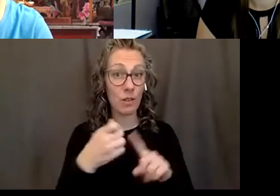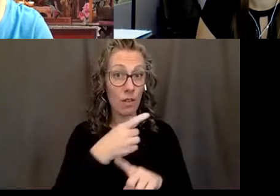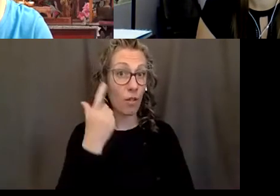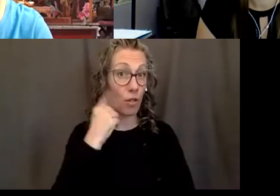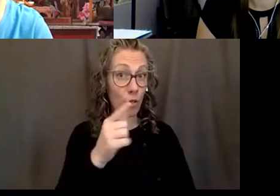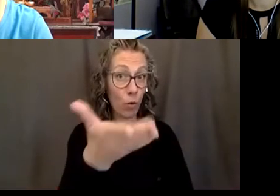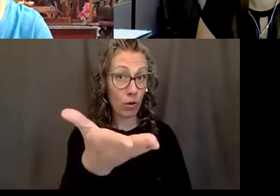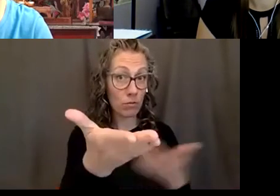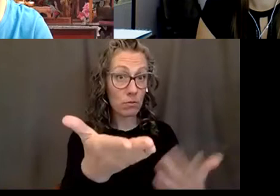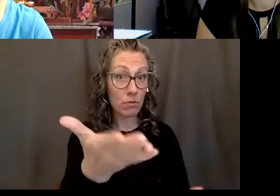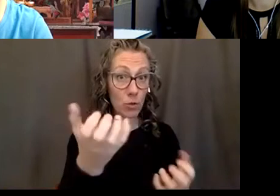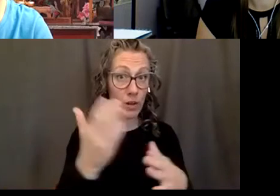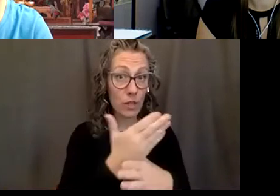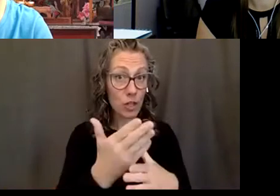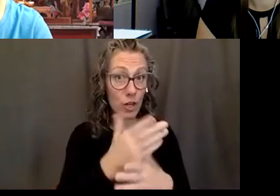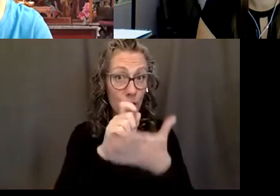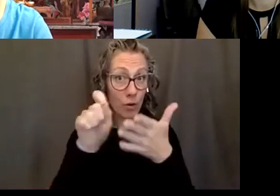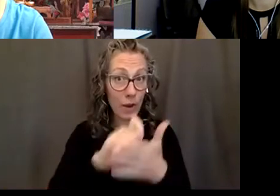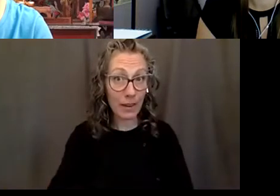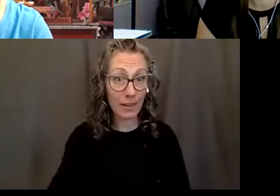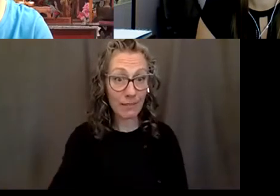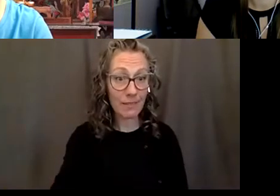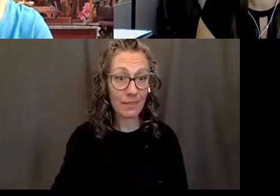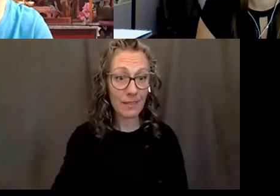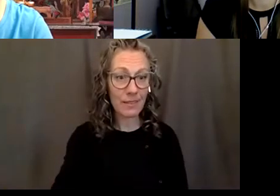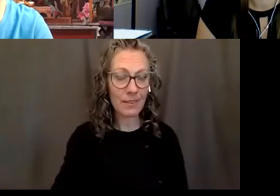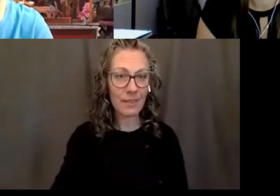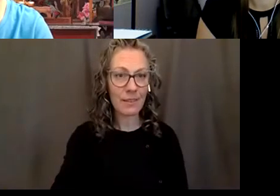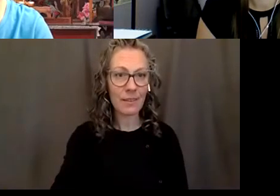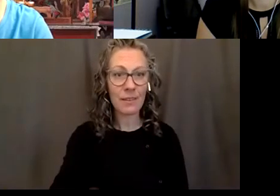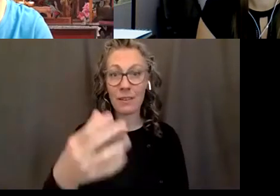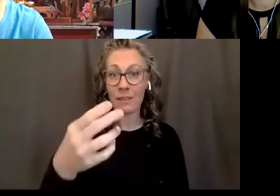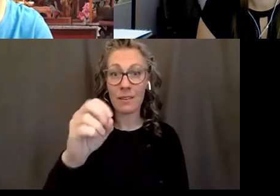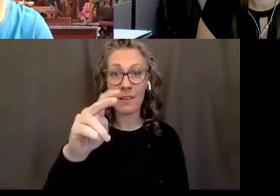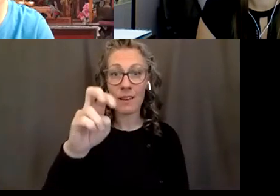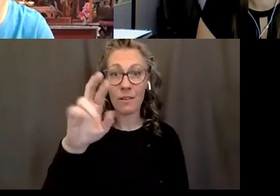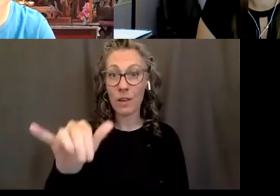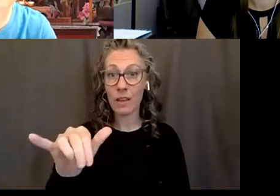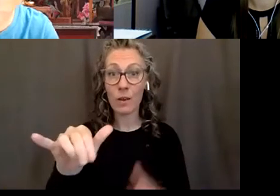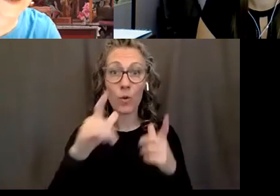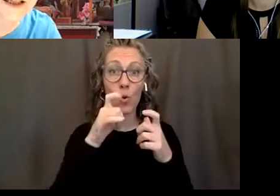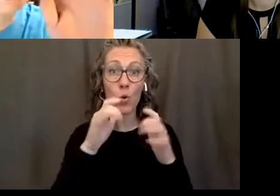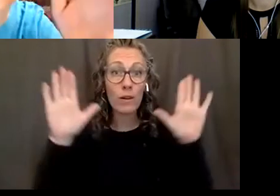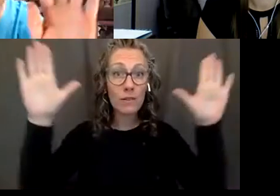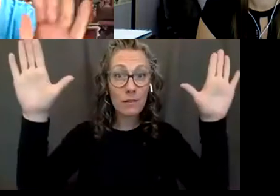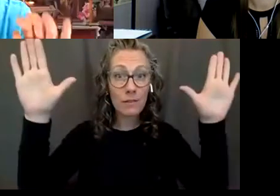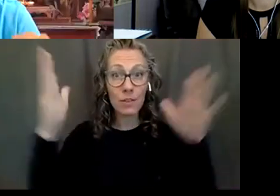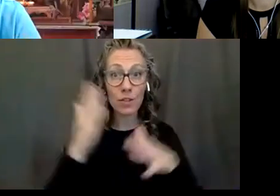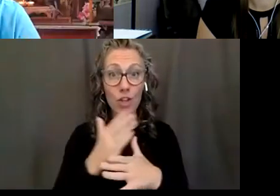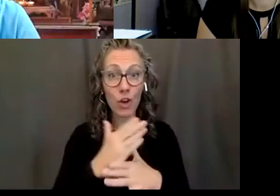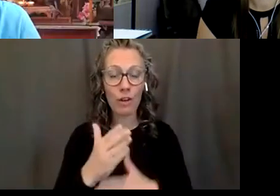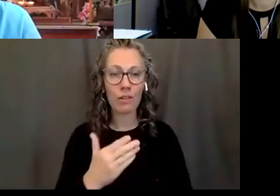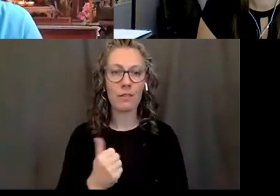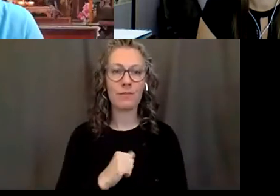in and share what you were writing? And or Henry, moves to Henry. Henry, did you want to share a response?